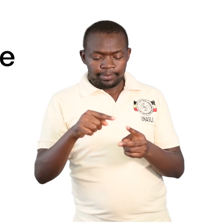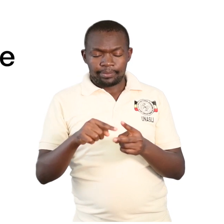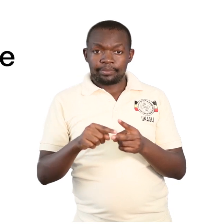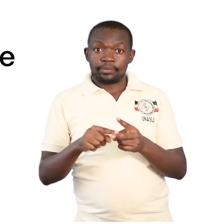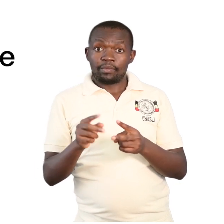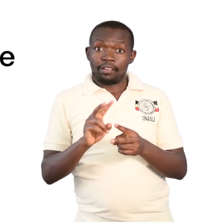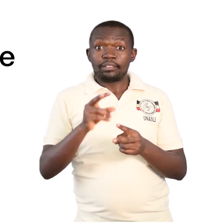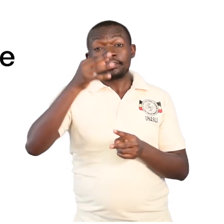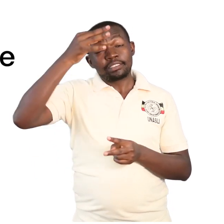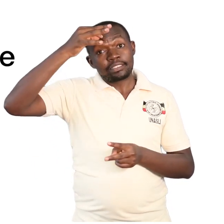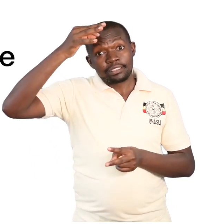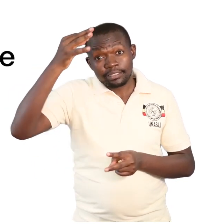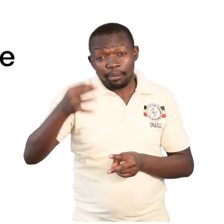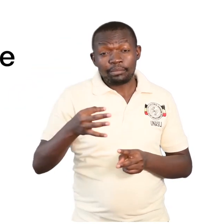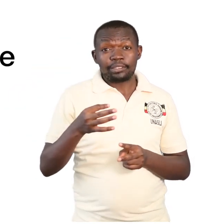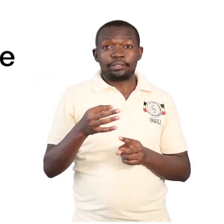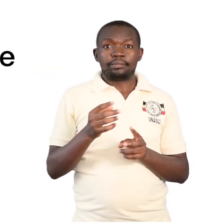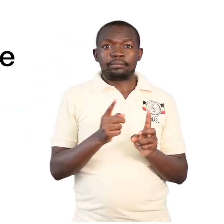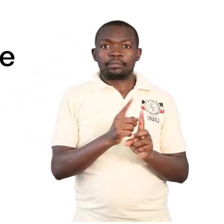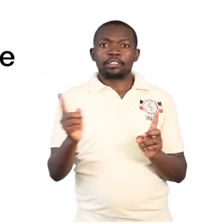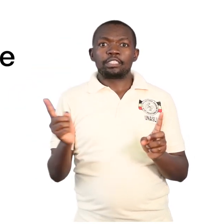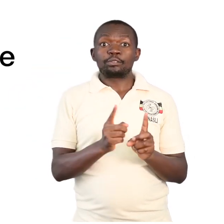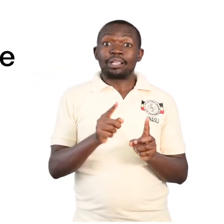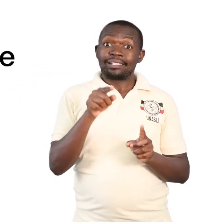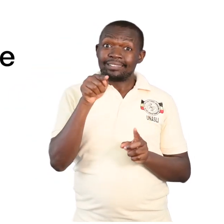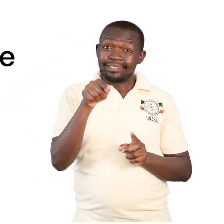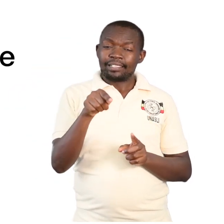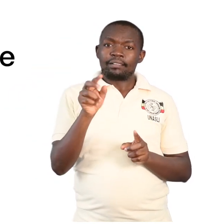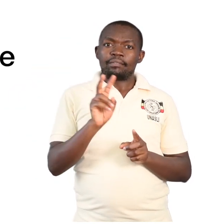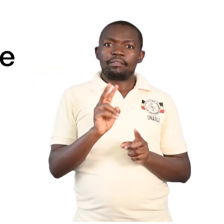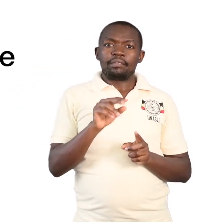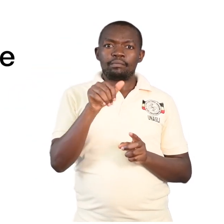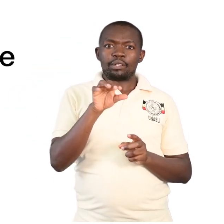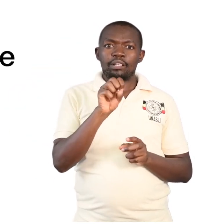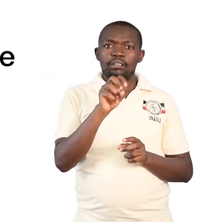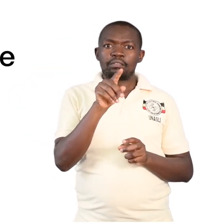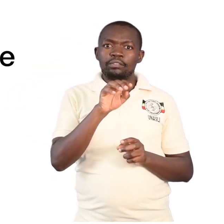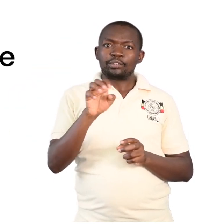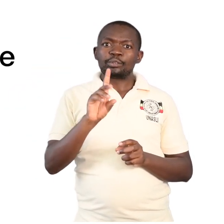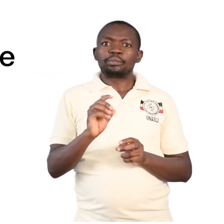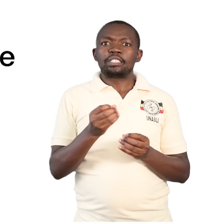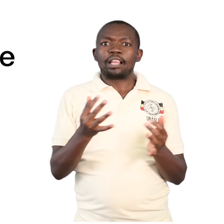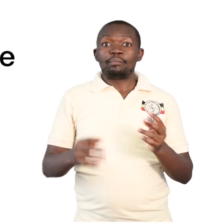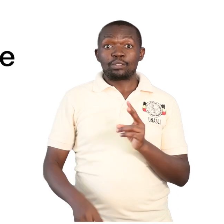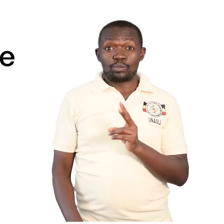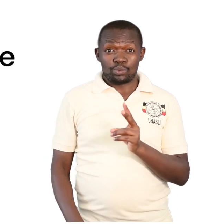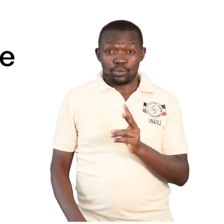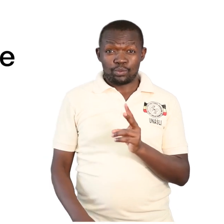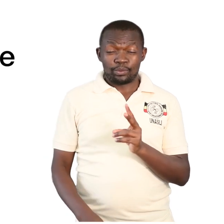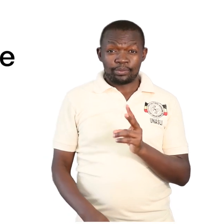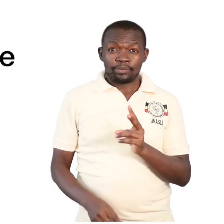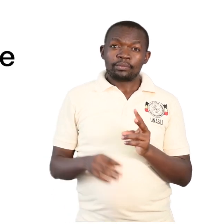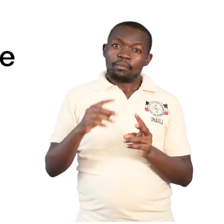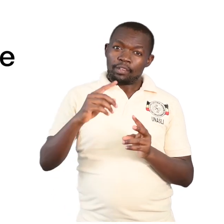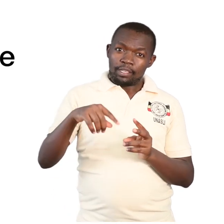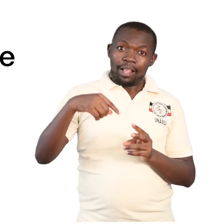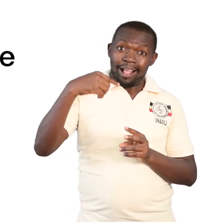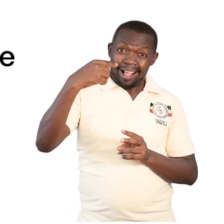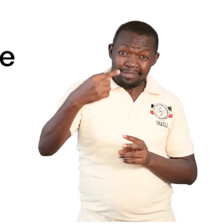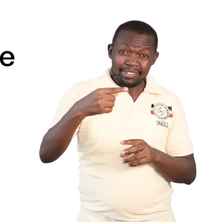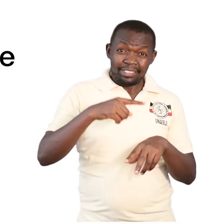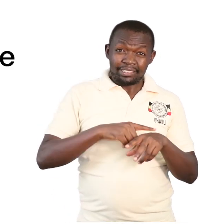then determine the speed. That will be your speed number 2. And then after you've walked